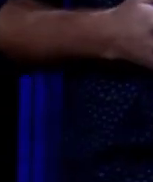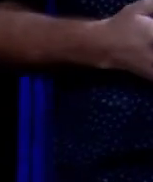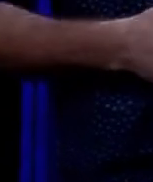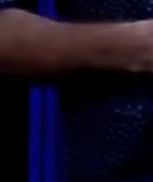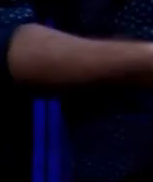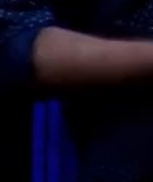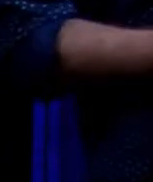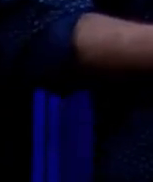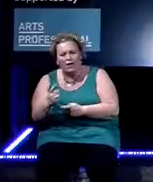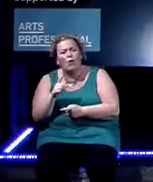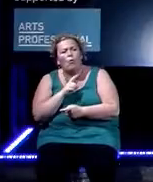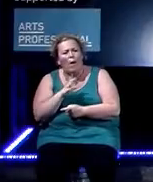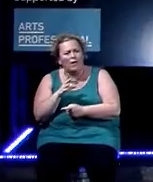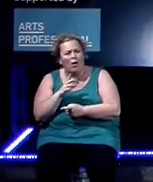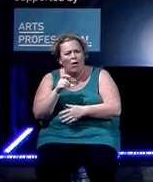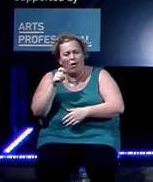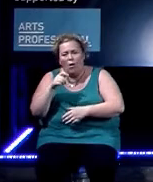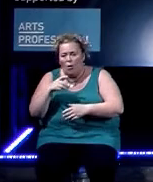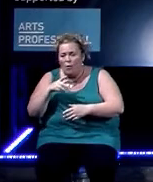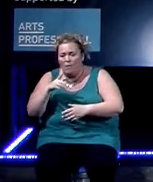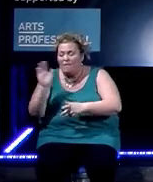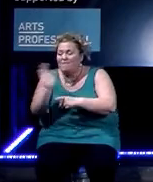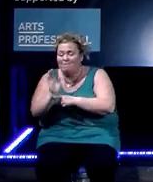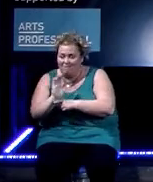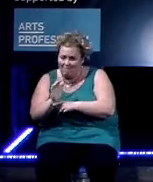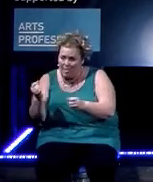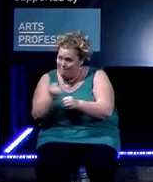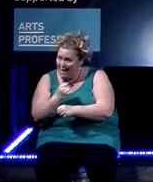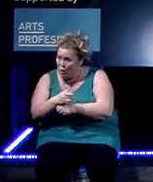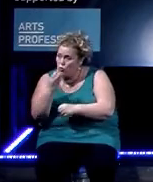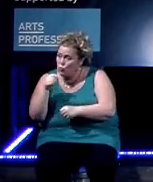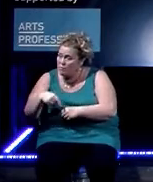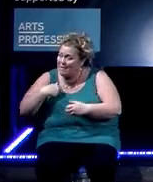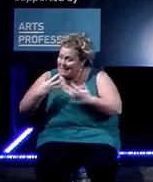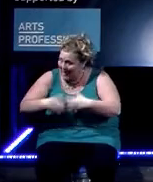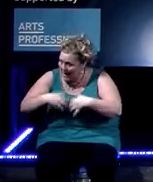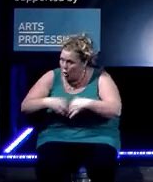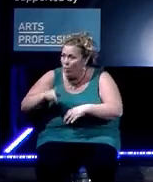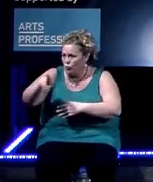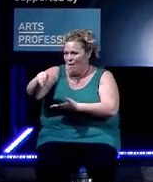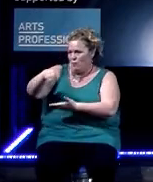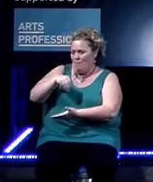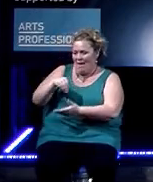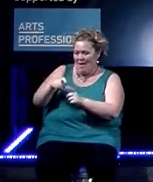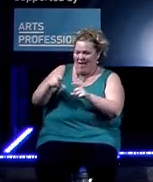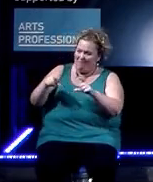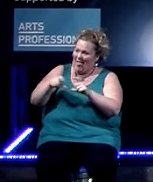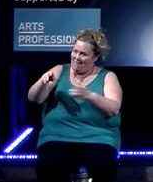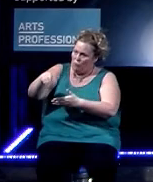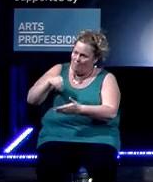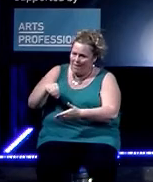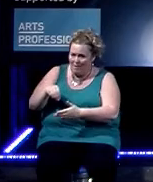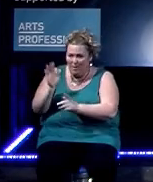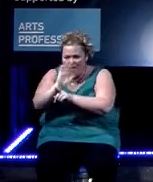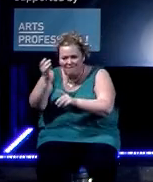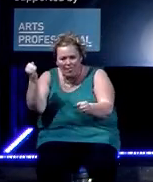charge a license fee to every filmmaker who's going to use this technology. Well, lots of filmmakers didn't like that because the license fee was very